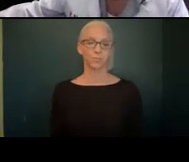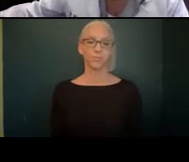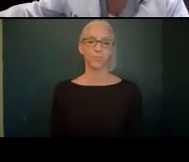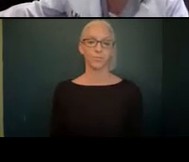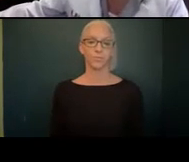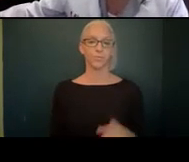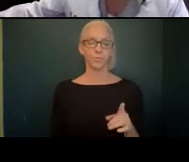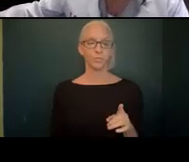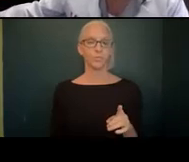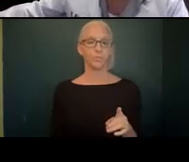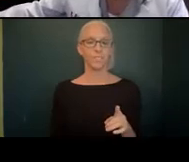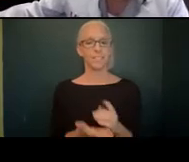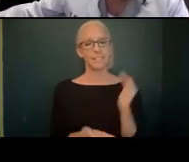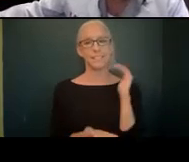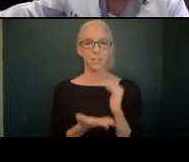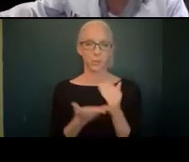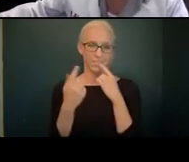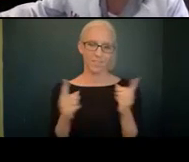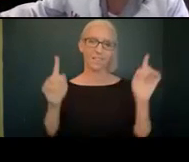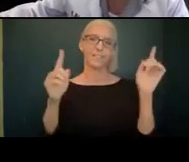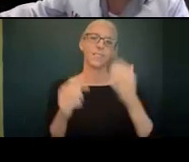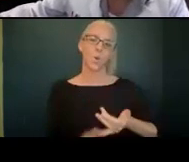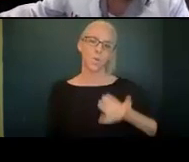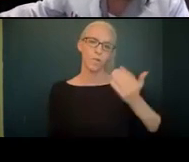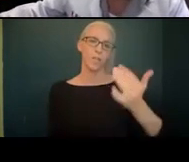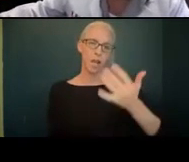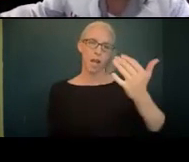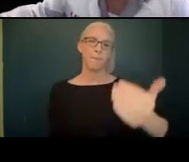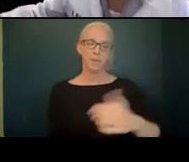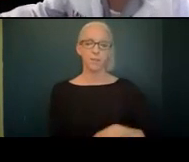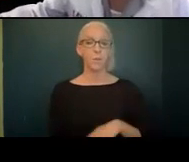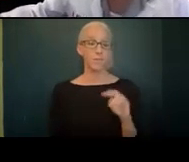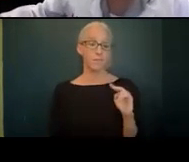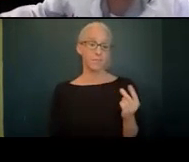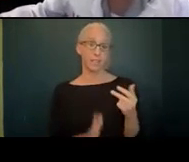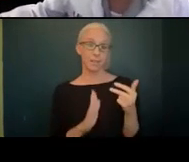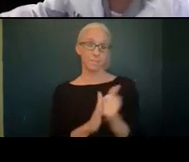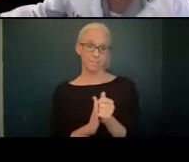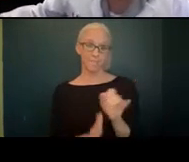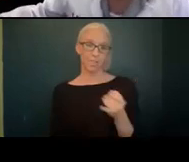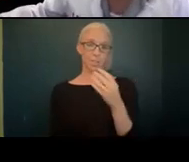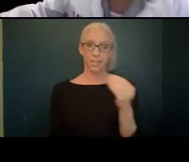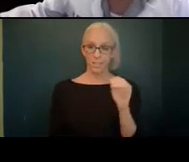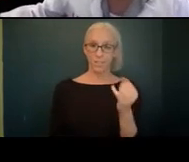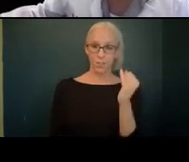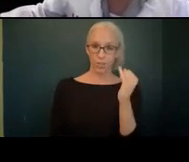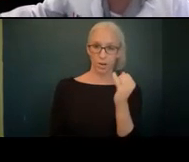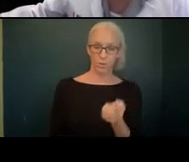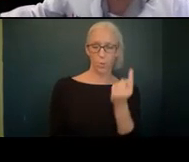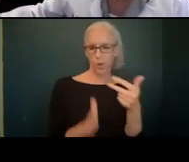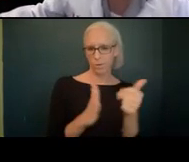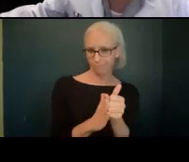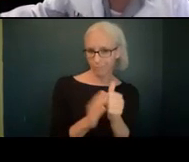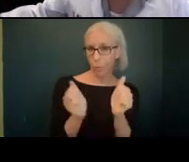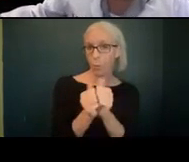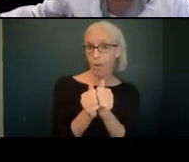and decreased effectiveness over time. And at the second dose, again, Johnson & Johnson was the vaccine that's only 1 dose. And with a booster dose, you